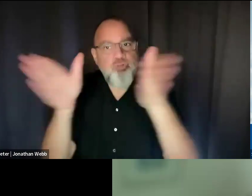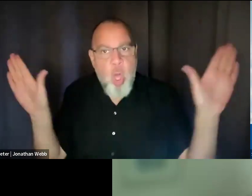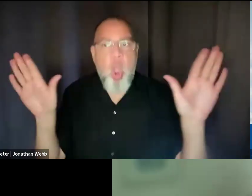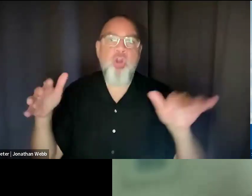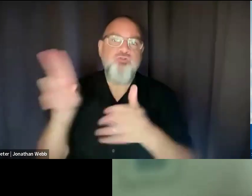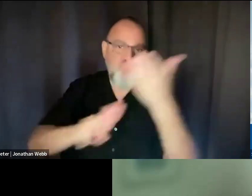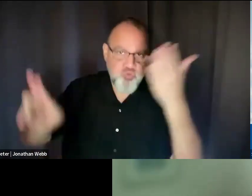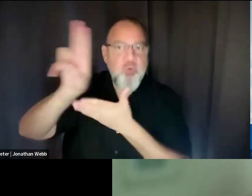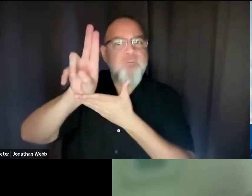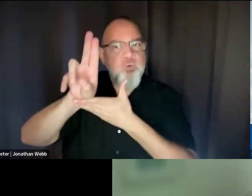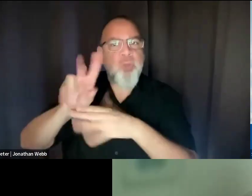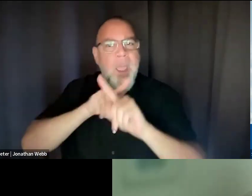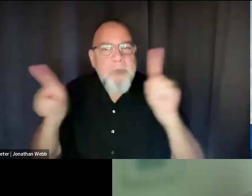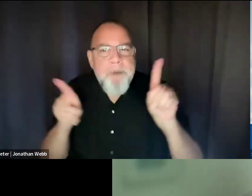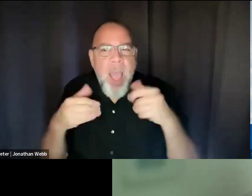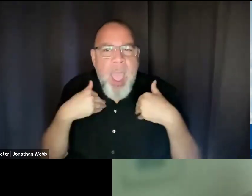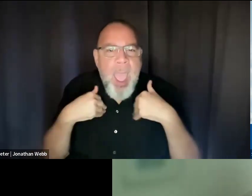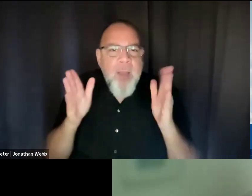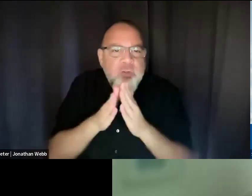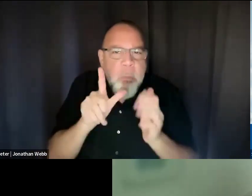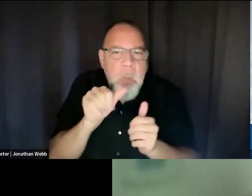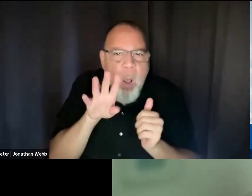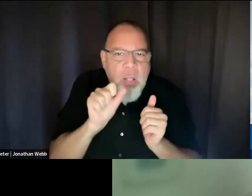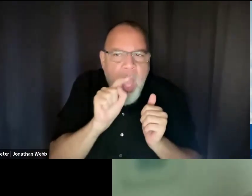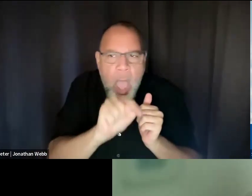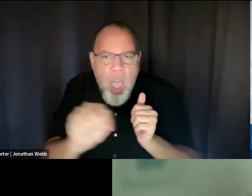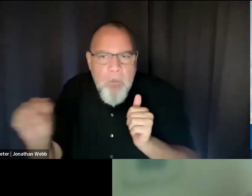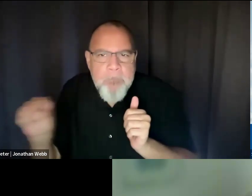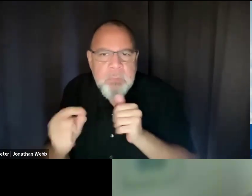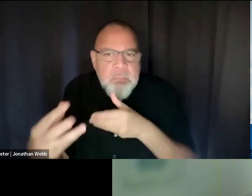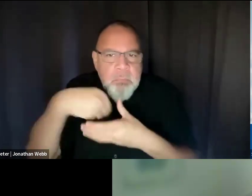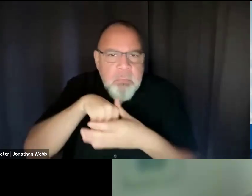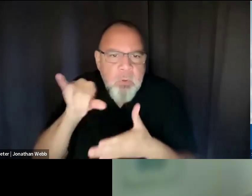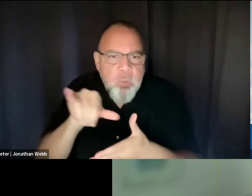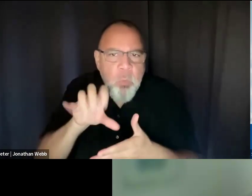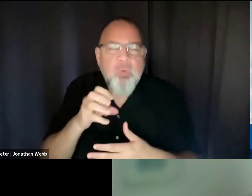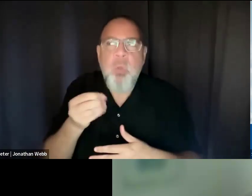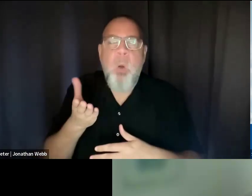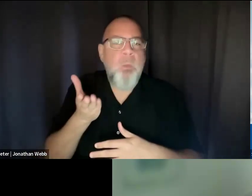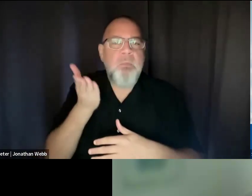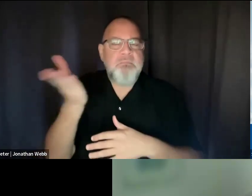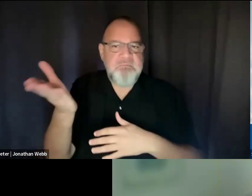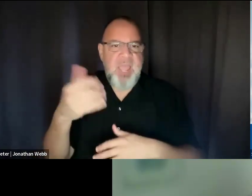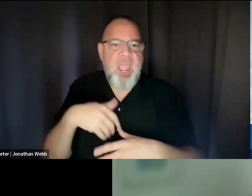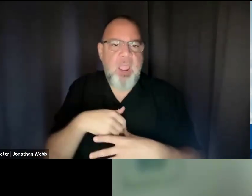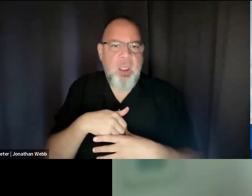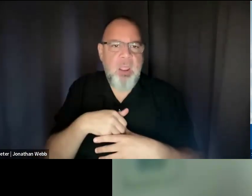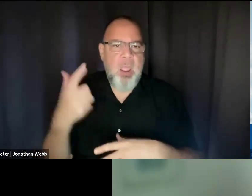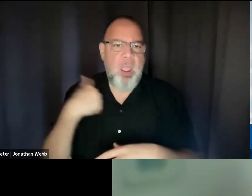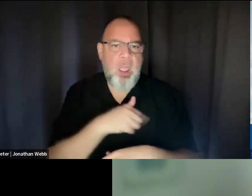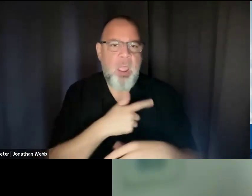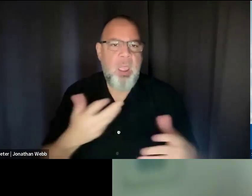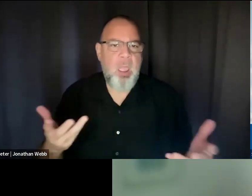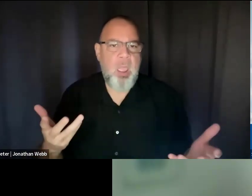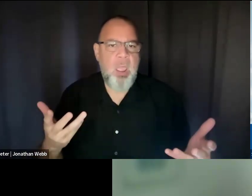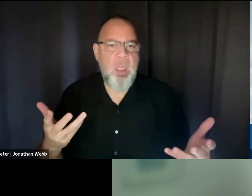labs and all that kind of great stuff in the research that they're doing as an example. And so there too, we're like, working with, a number of